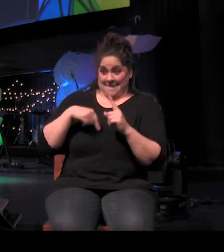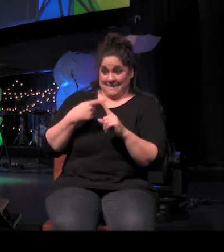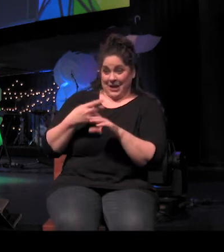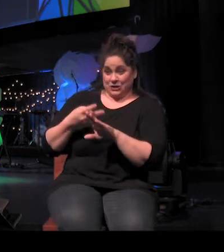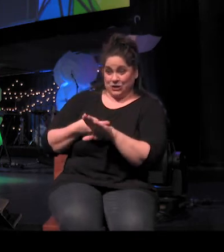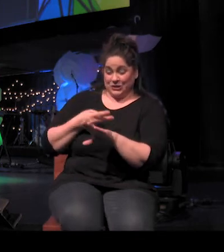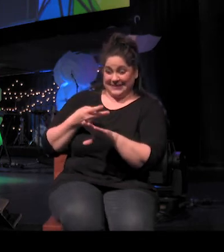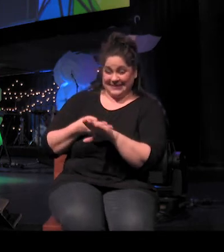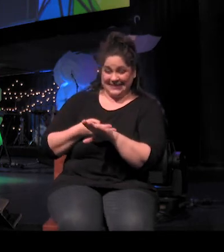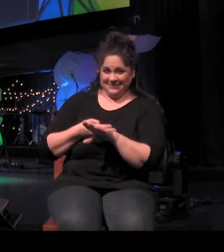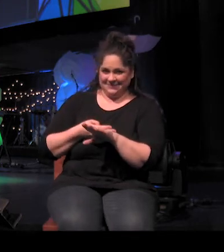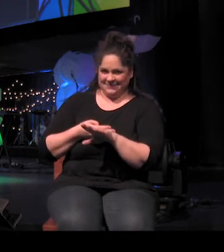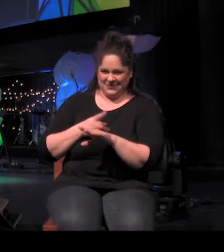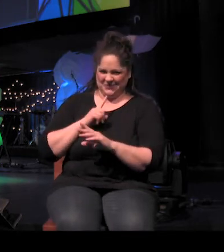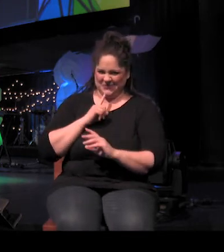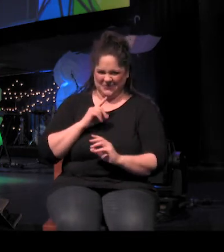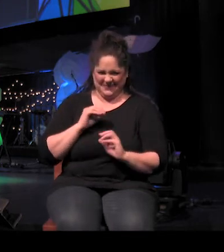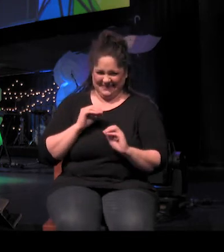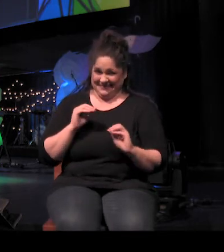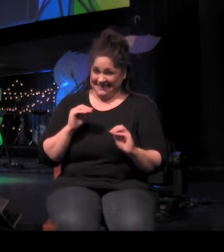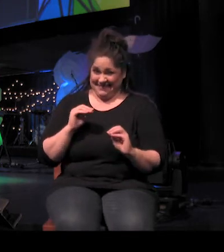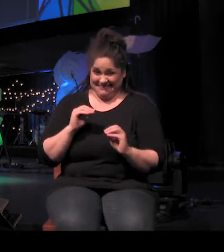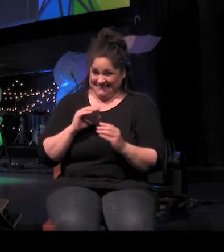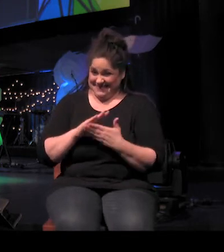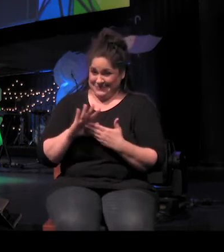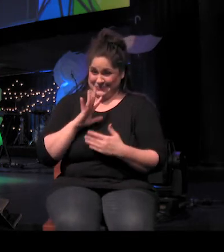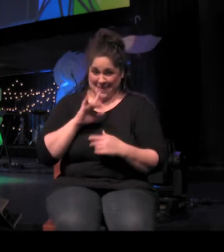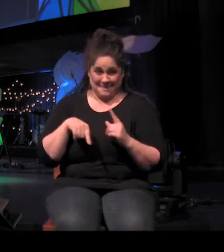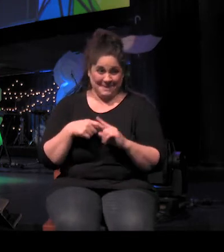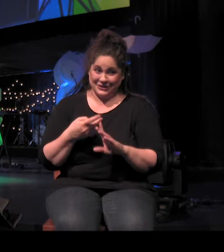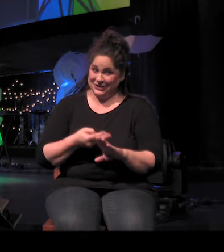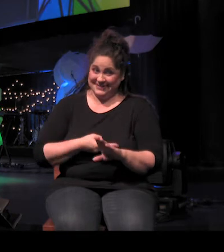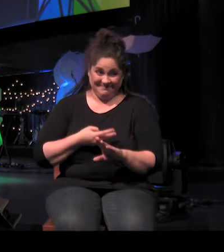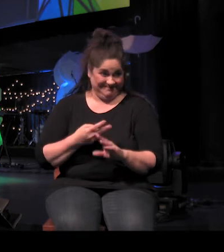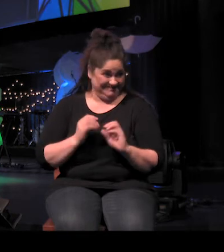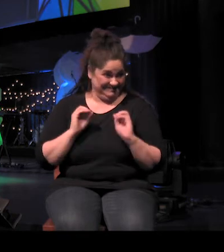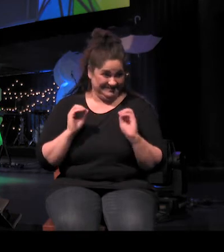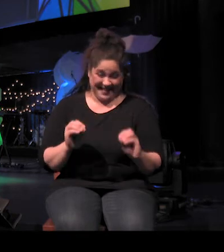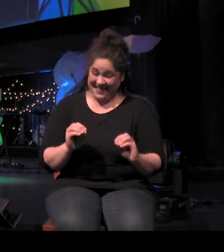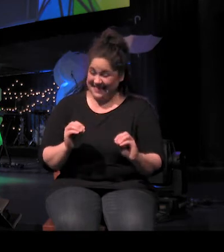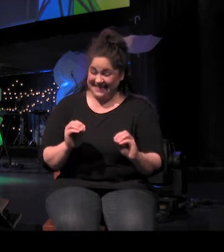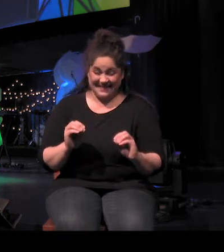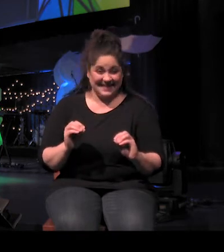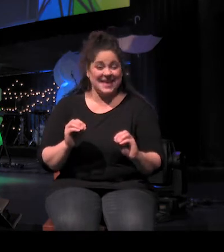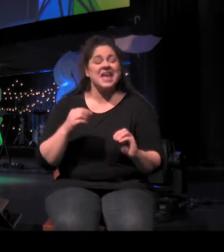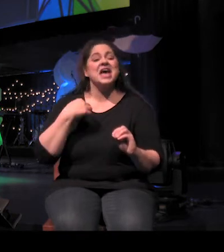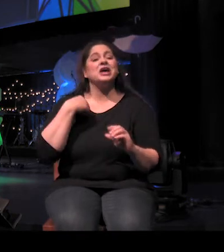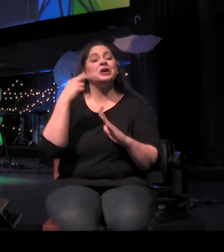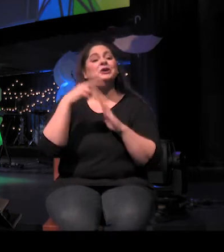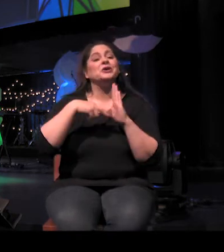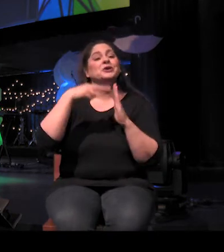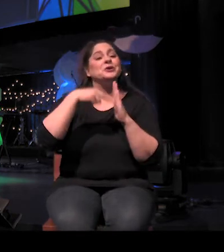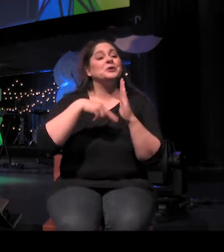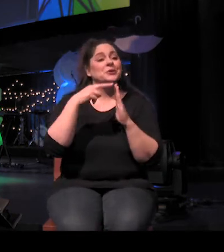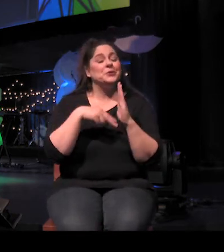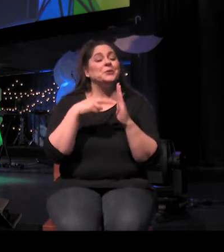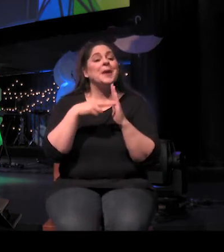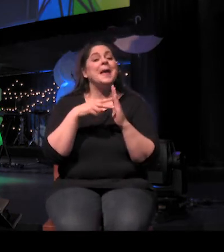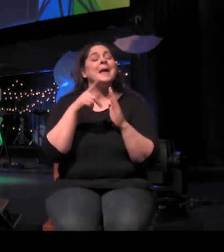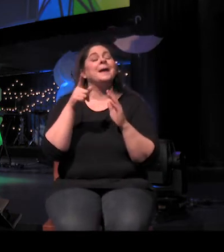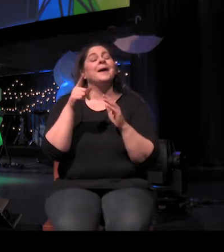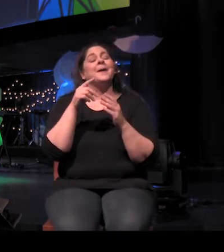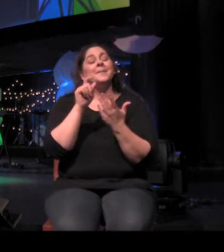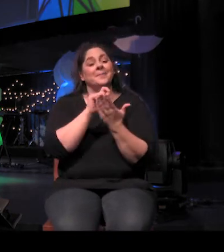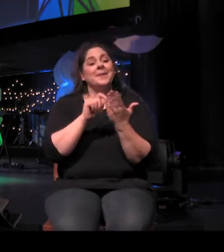even remotely kind to sheep. Now, I've read some articles written by sheep herders